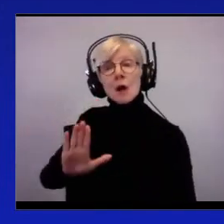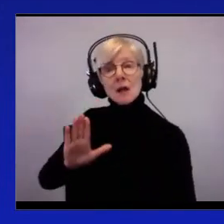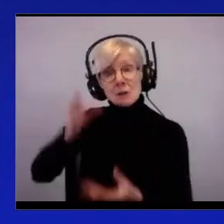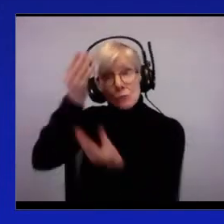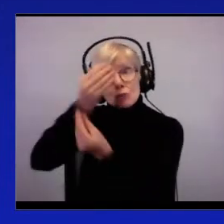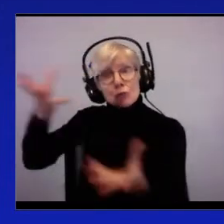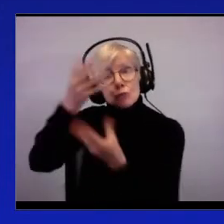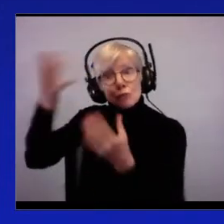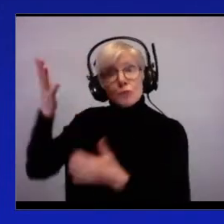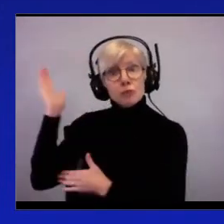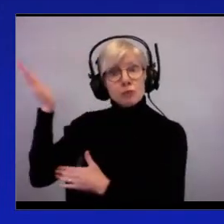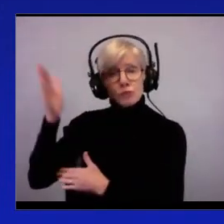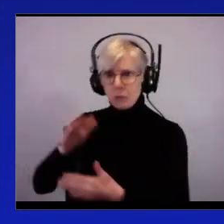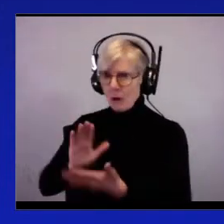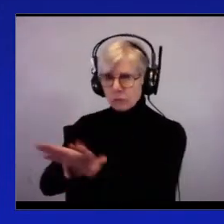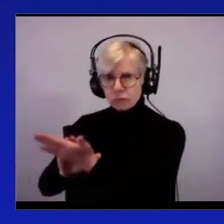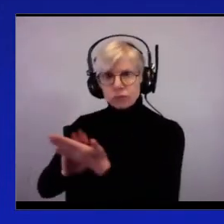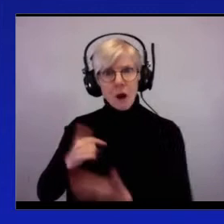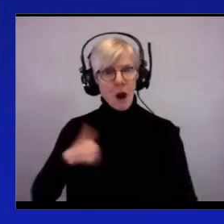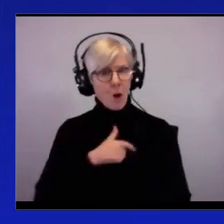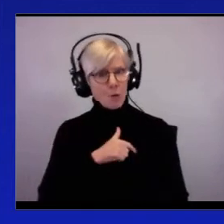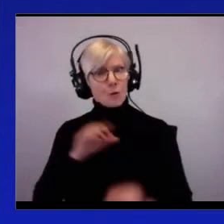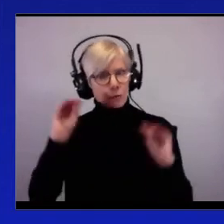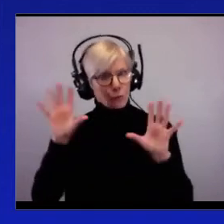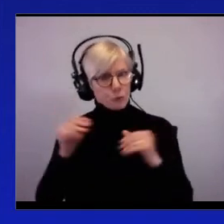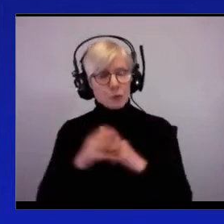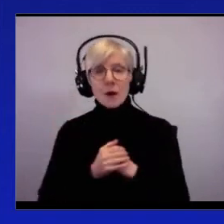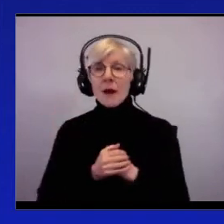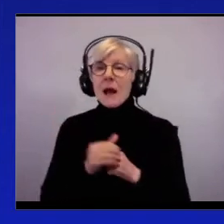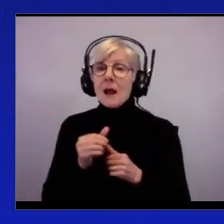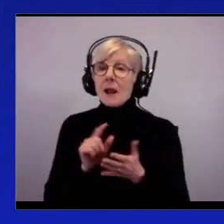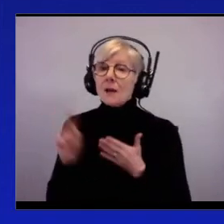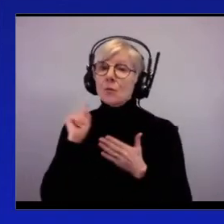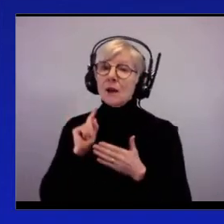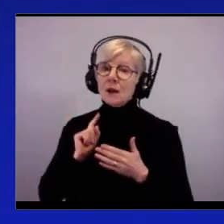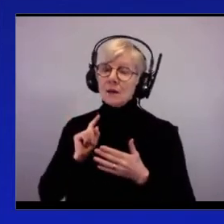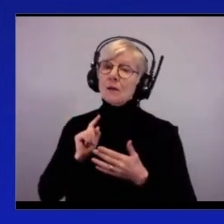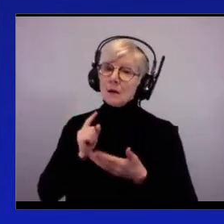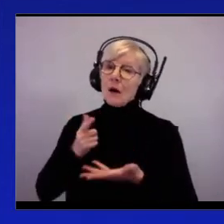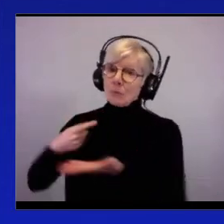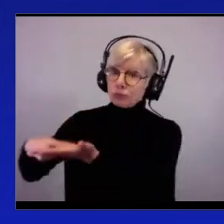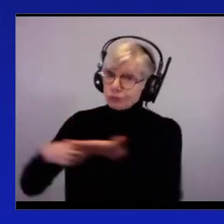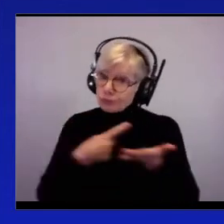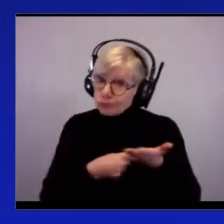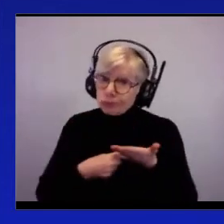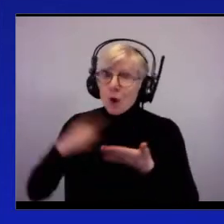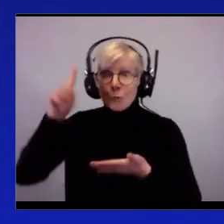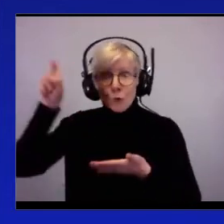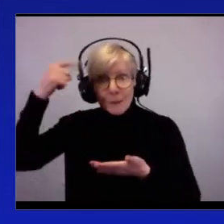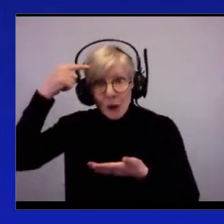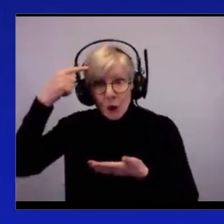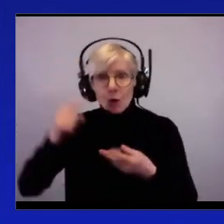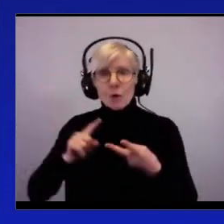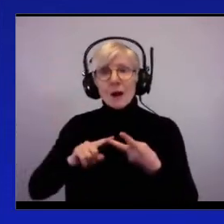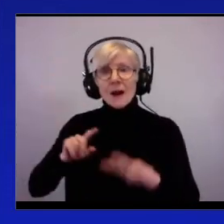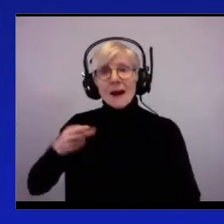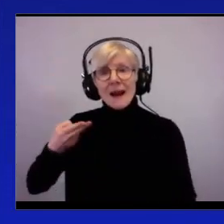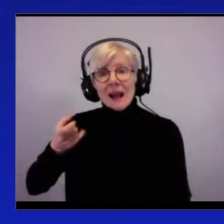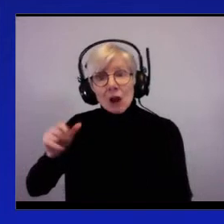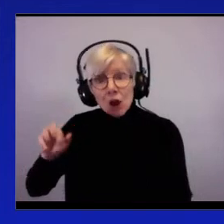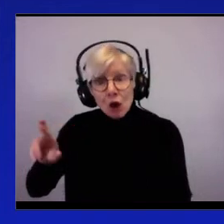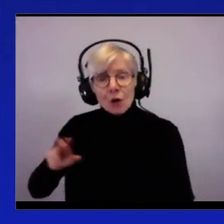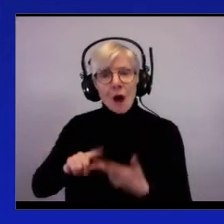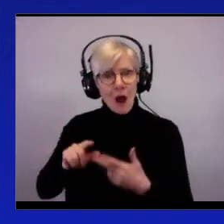conferences. And last week, I was on a call with the Premier, General Hillier, and mayors from across Ontario. And on 3 separate occasions,